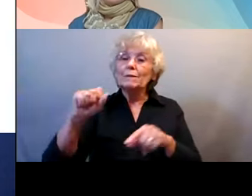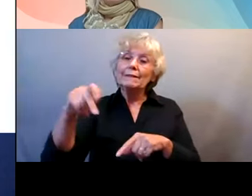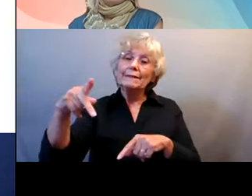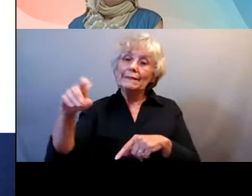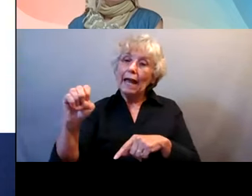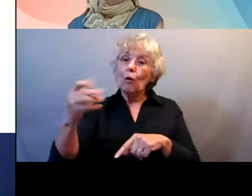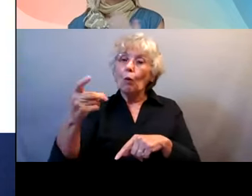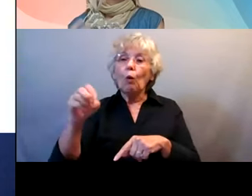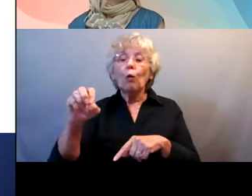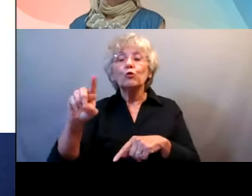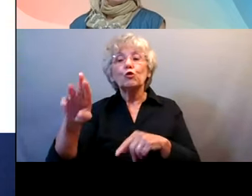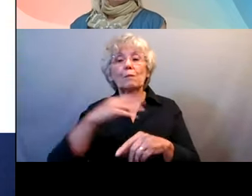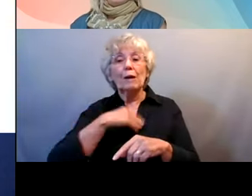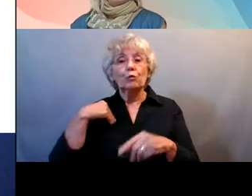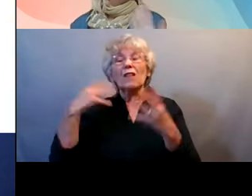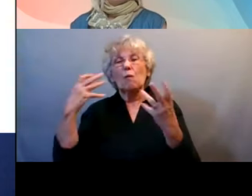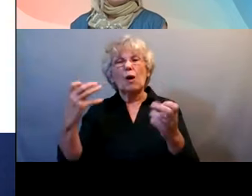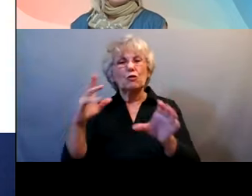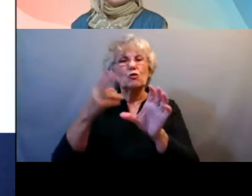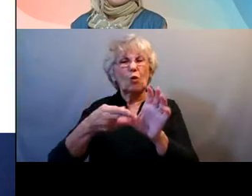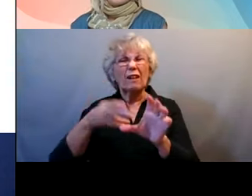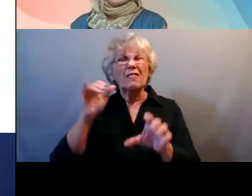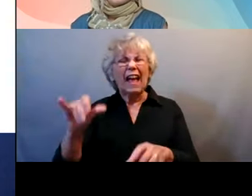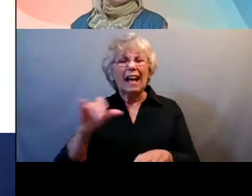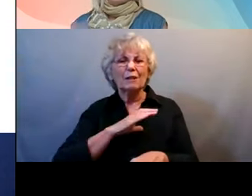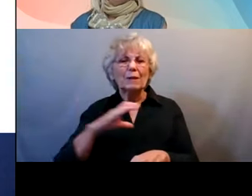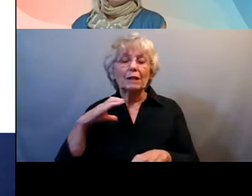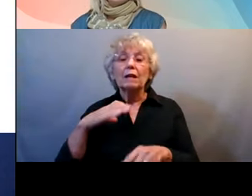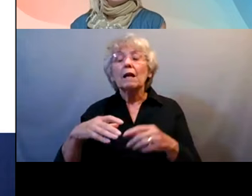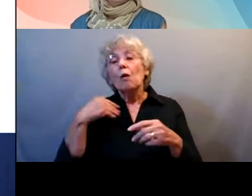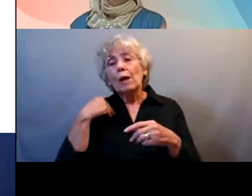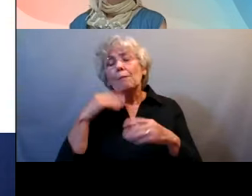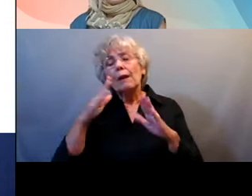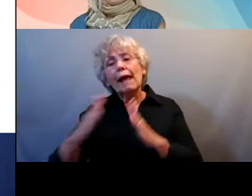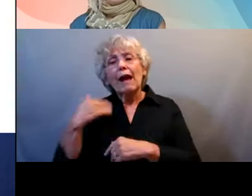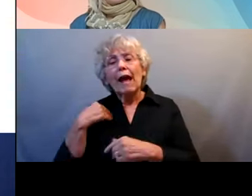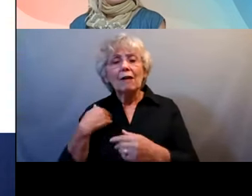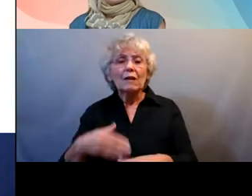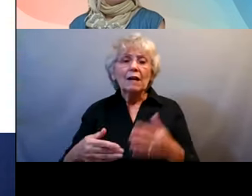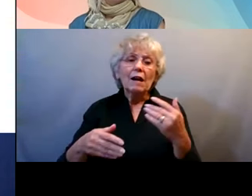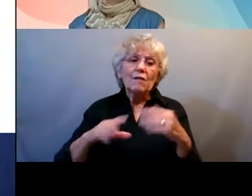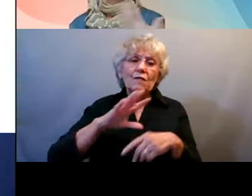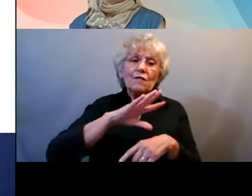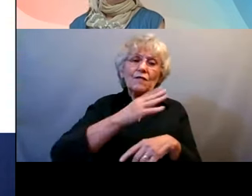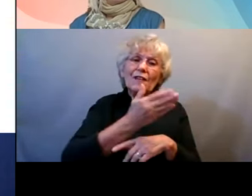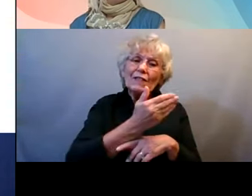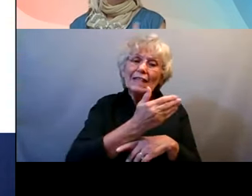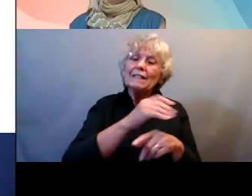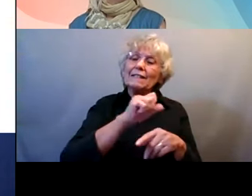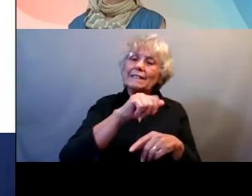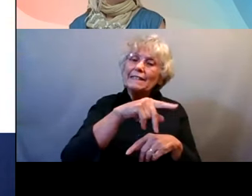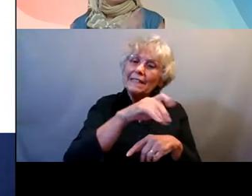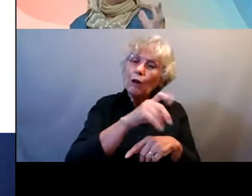members on the committee. So our goal is to have about 15 state representatives and about 15 stakeholder representatives to serve on